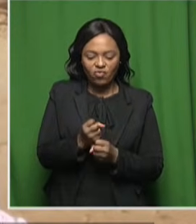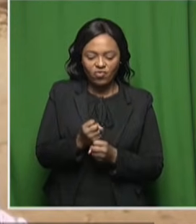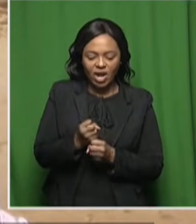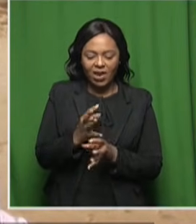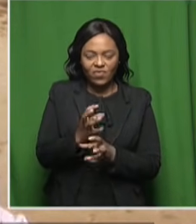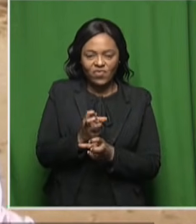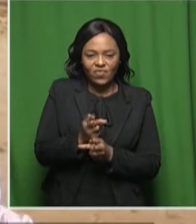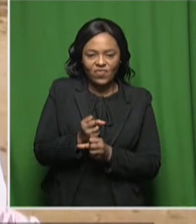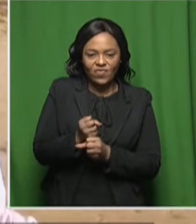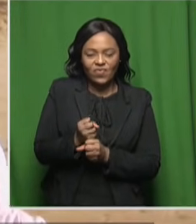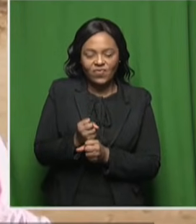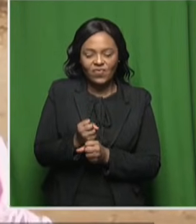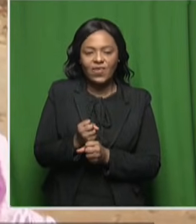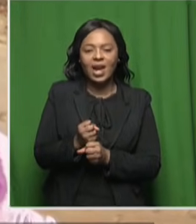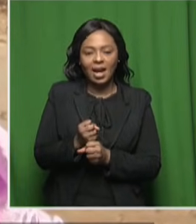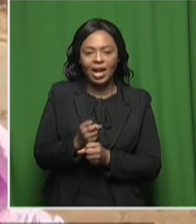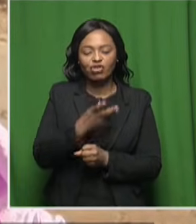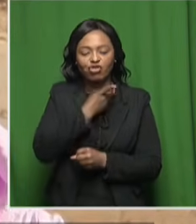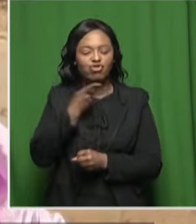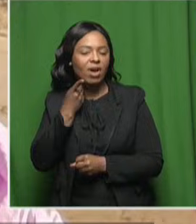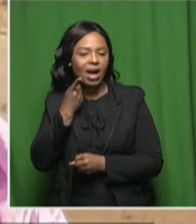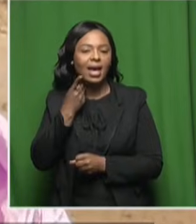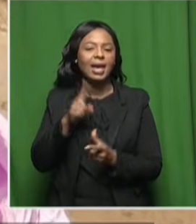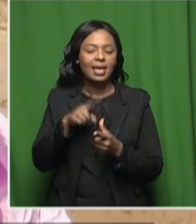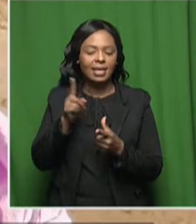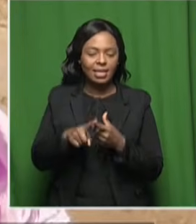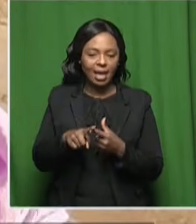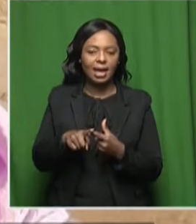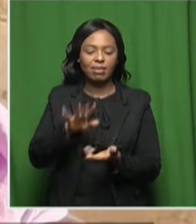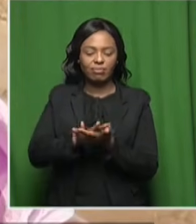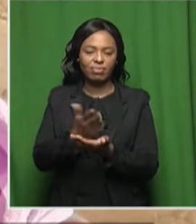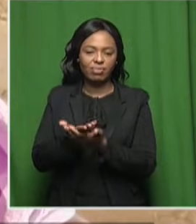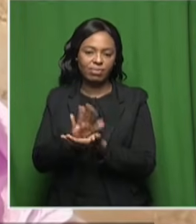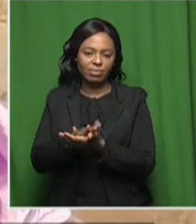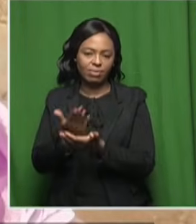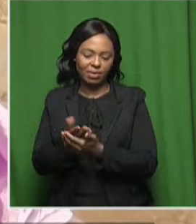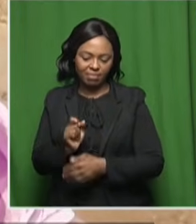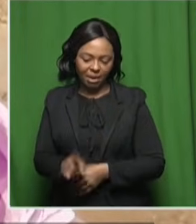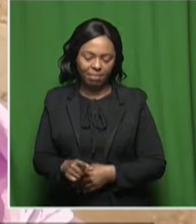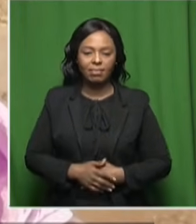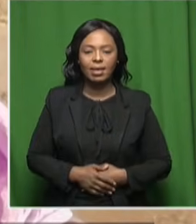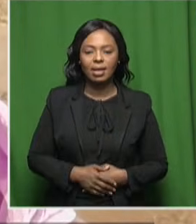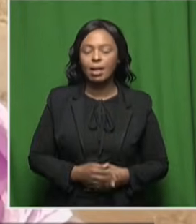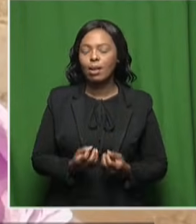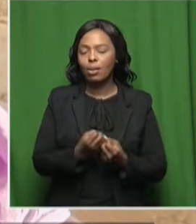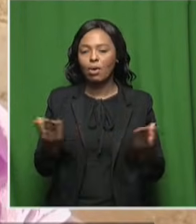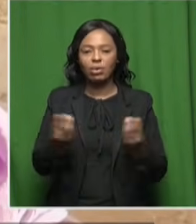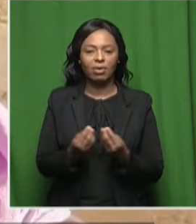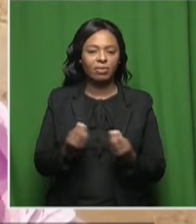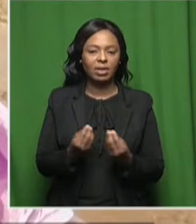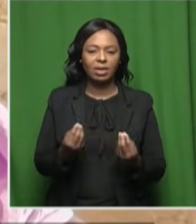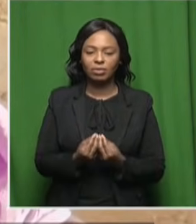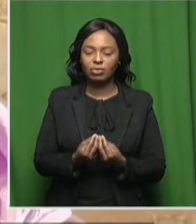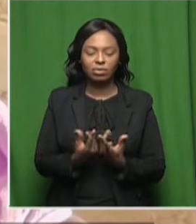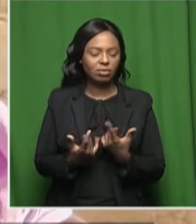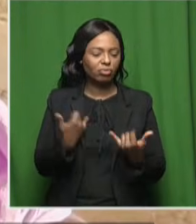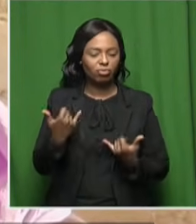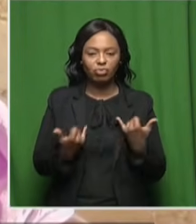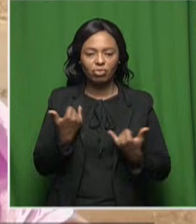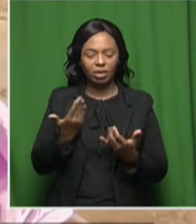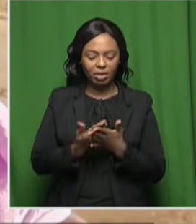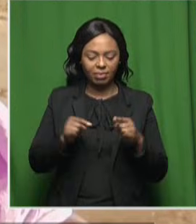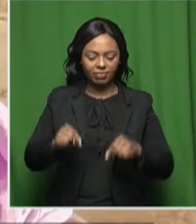it's here in Bokkom, but that's not all that the Berg River has to offer. There is so much to do here. In fact, we've been dubbed